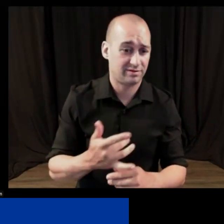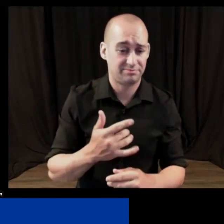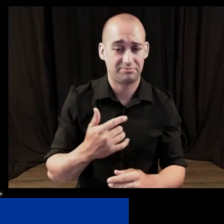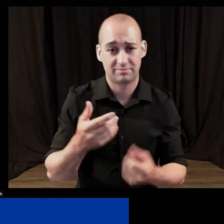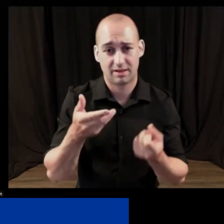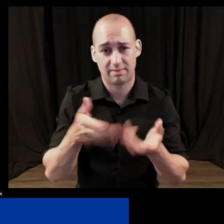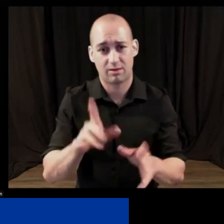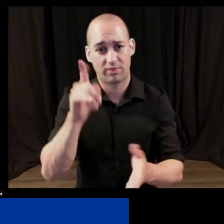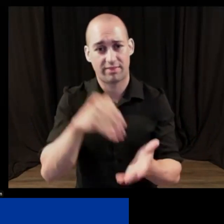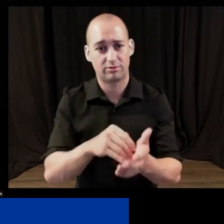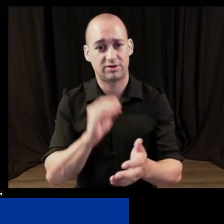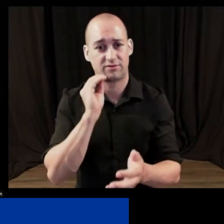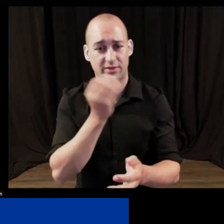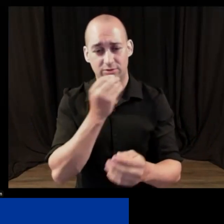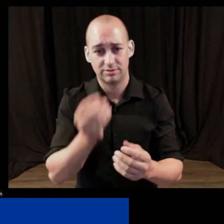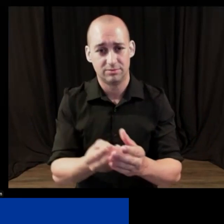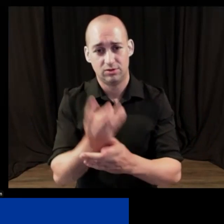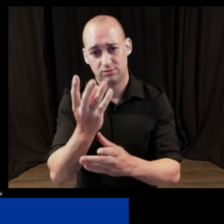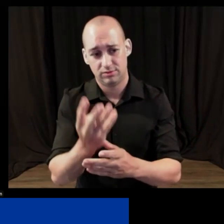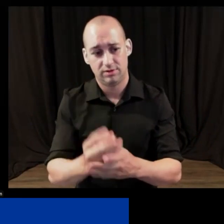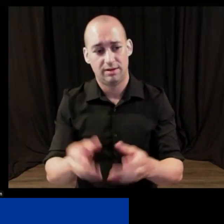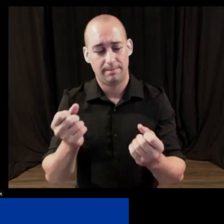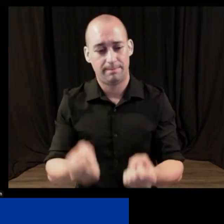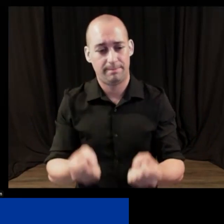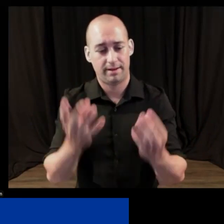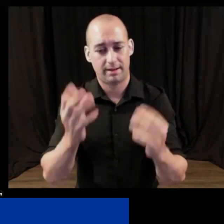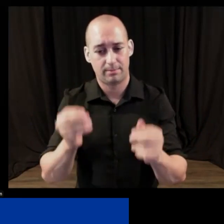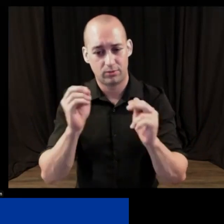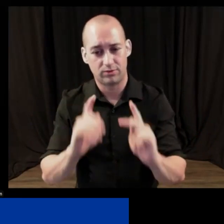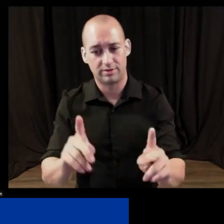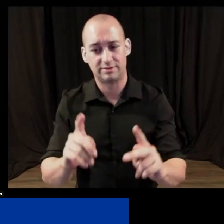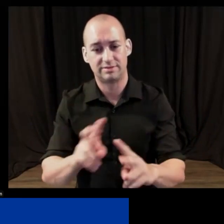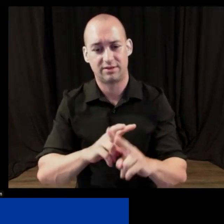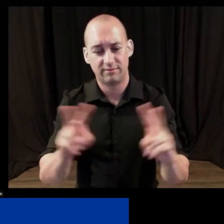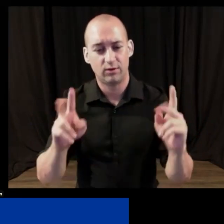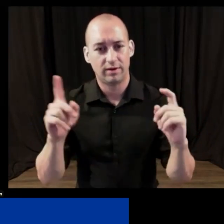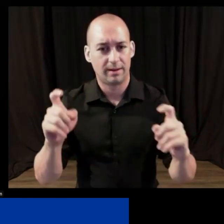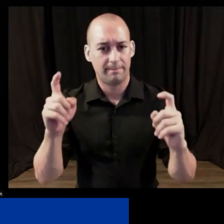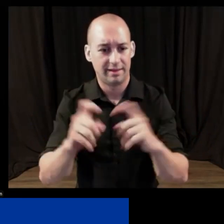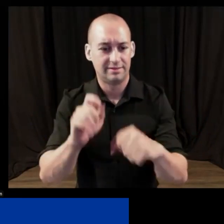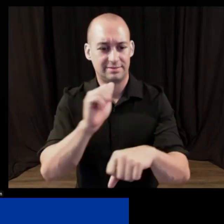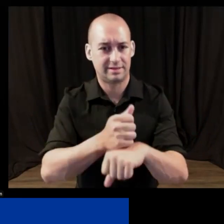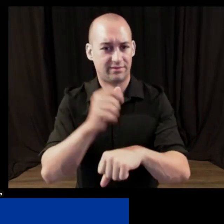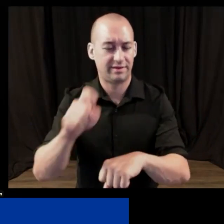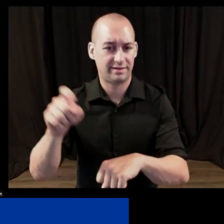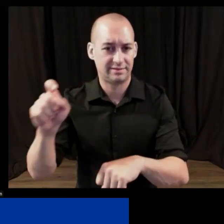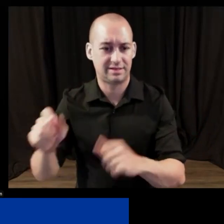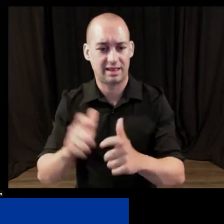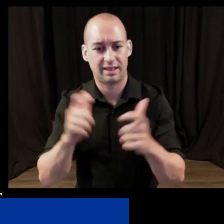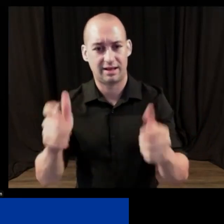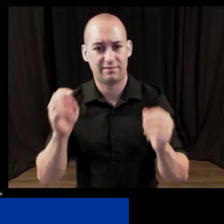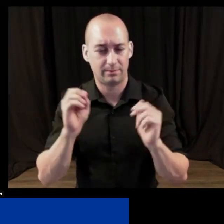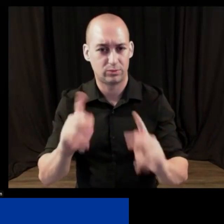There are many opportunities to address, because this is a very complex set of needs. A lot of opportunities